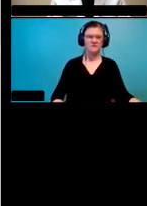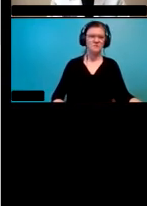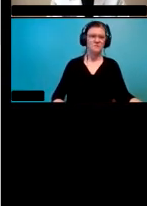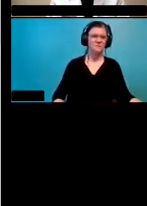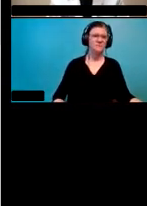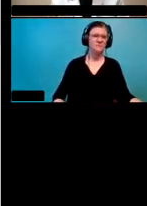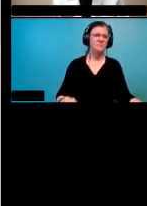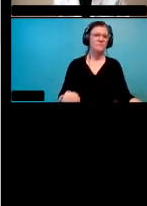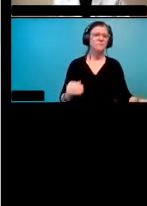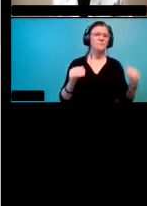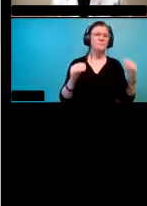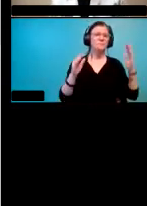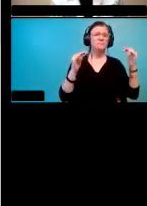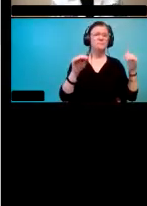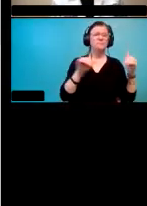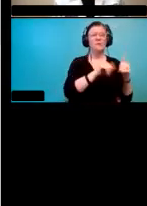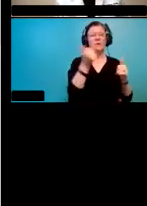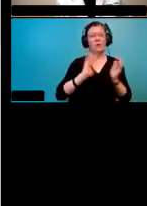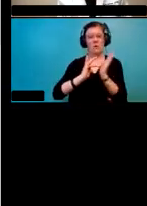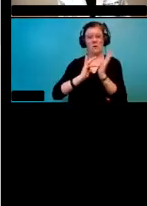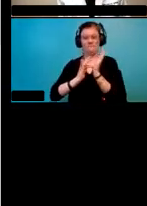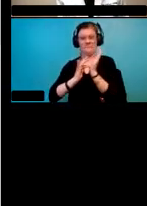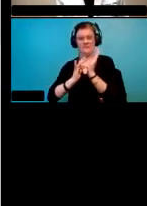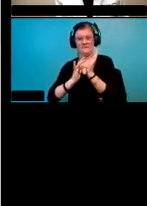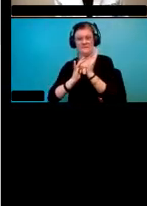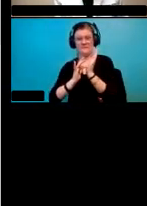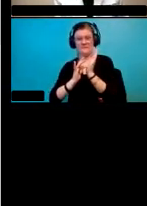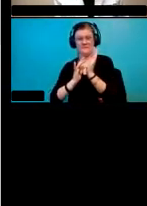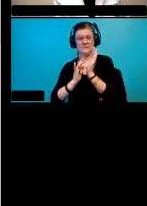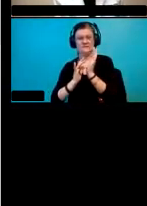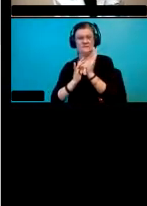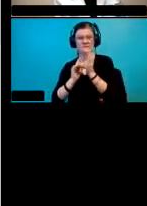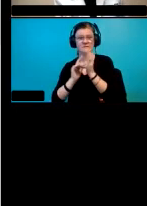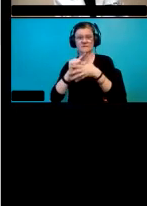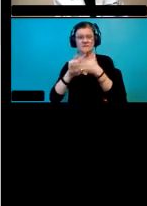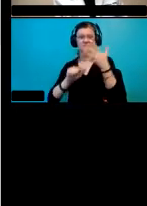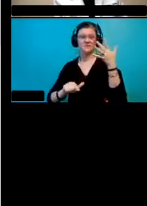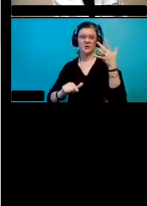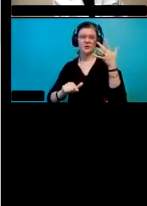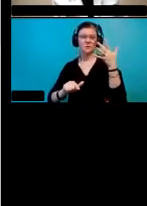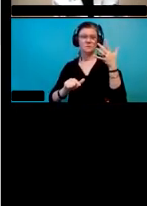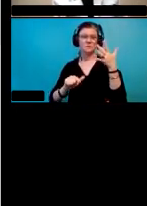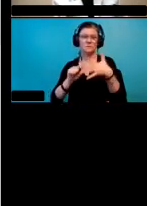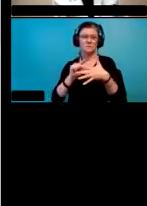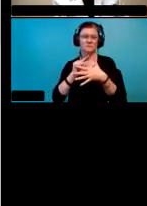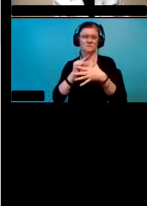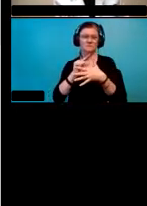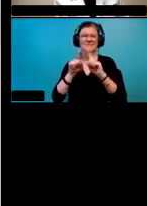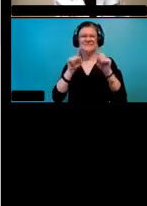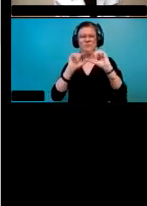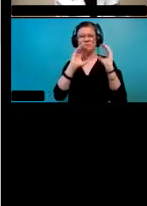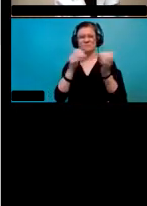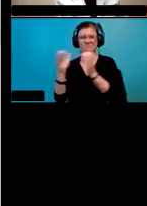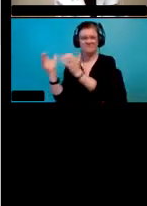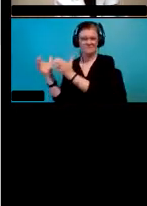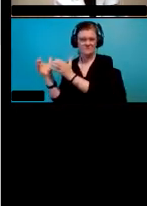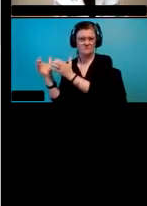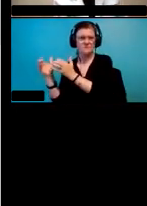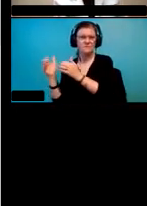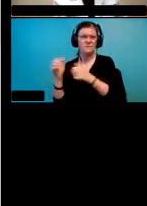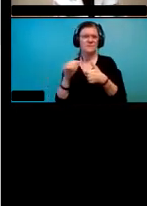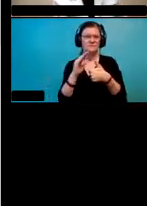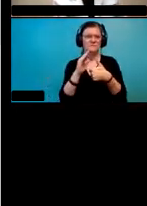There are also other medications that we use that are in different classes. So